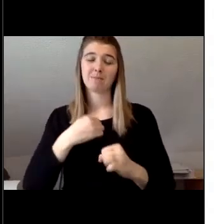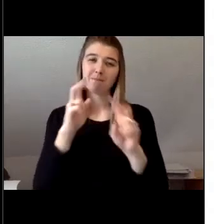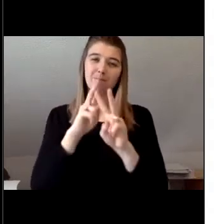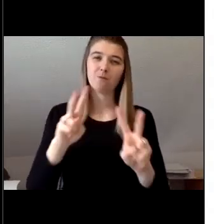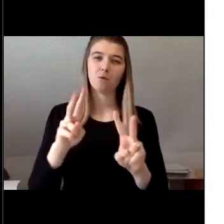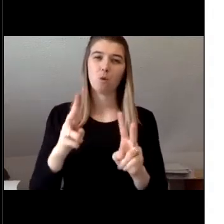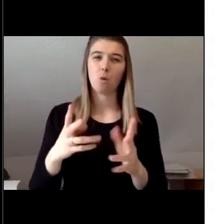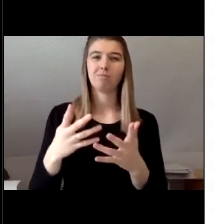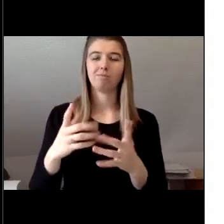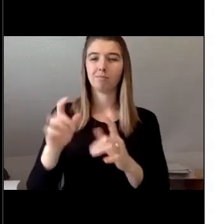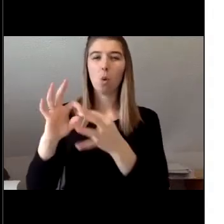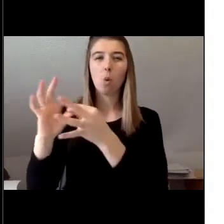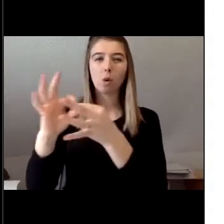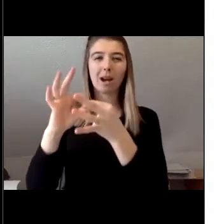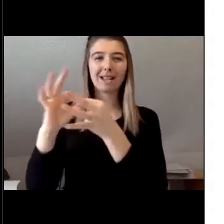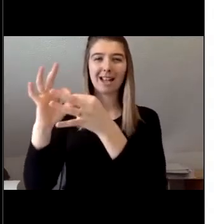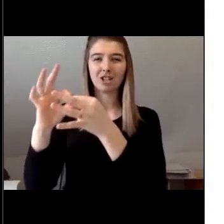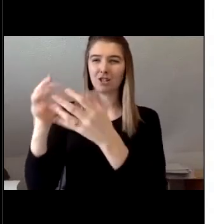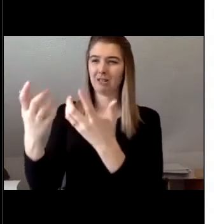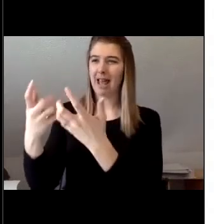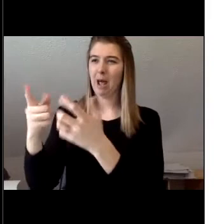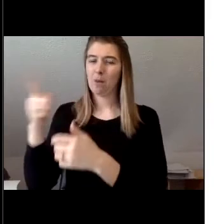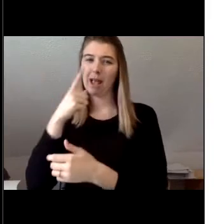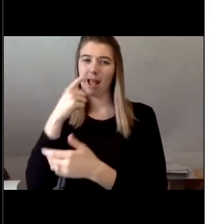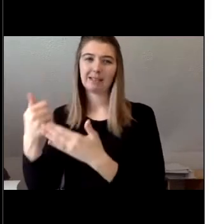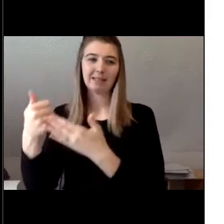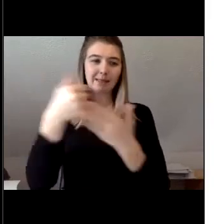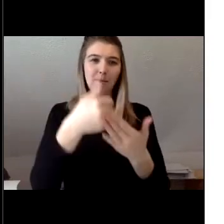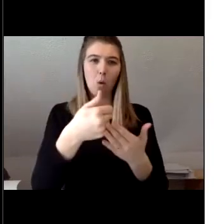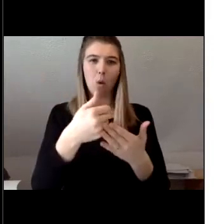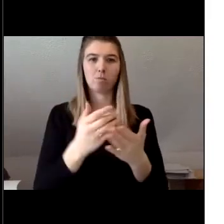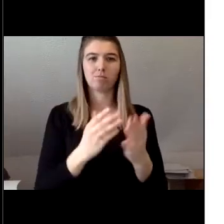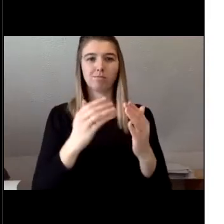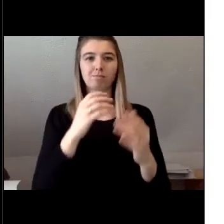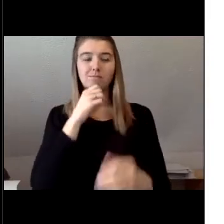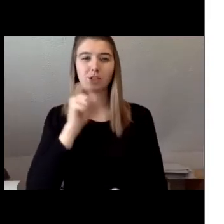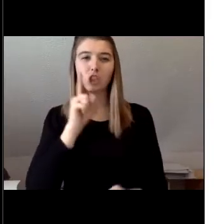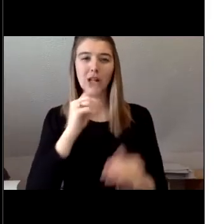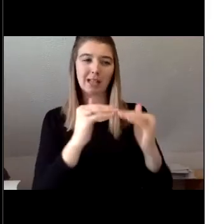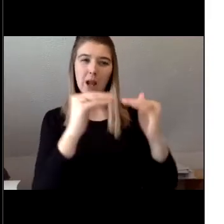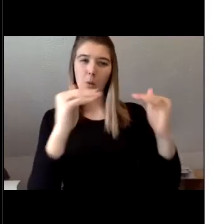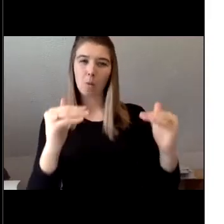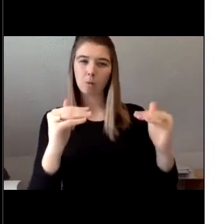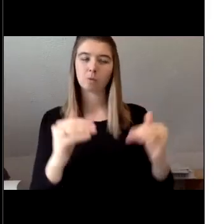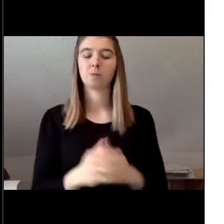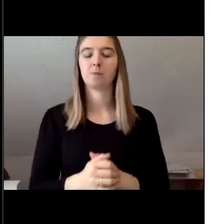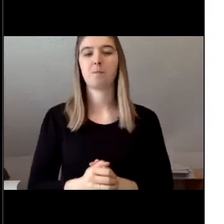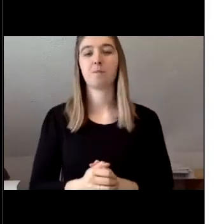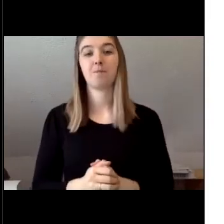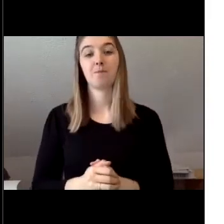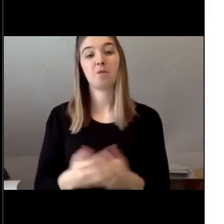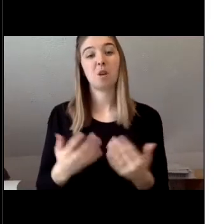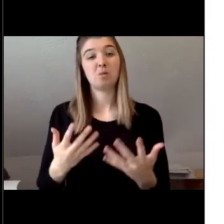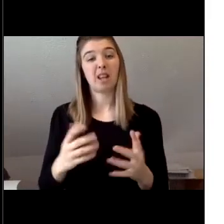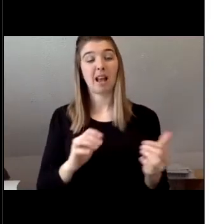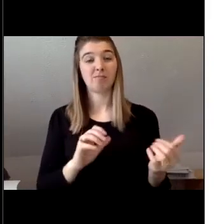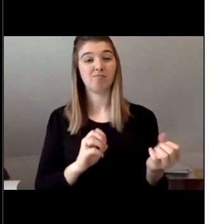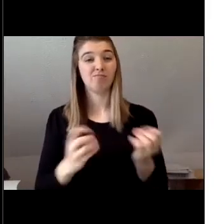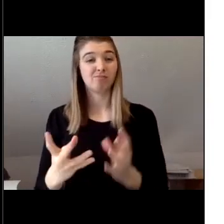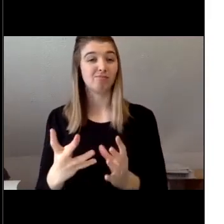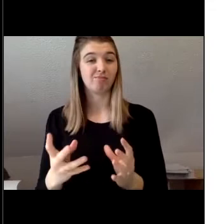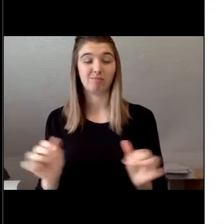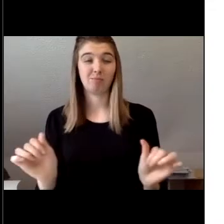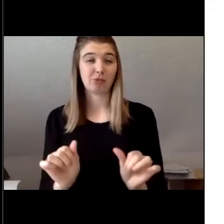and research can play in gender equity. Just to give an introduction, NSERC is one of 3 federal